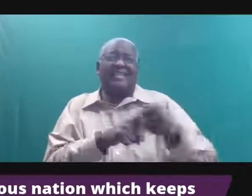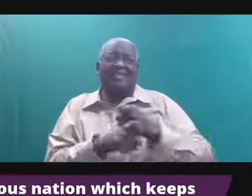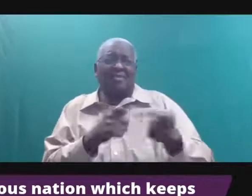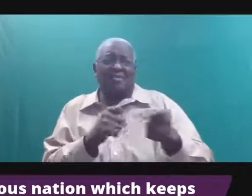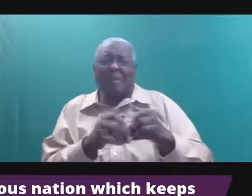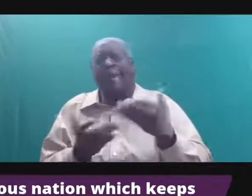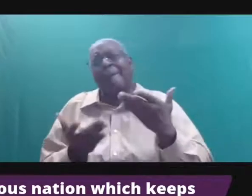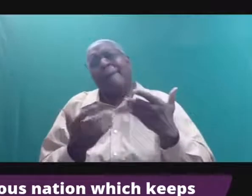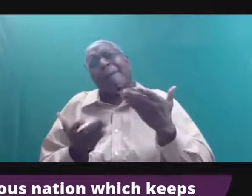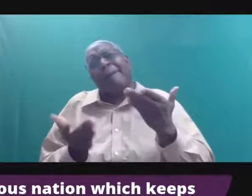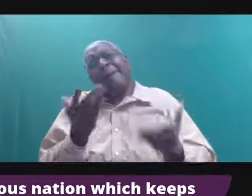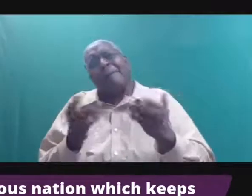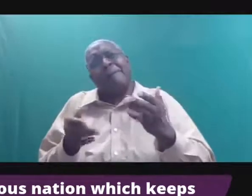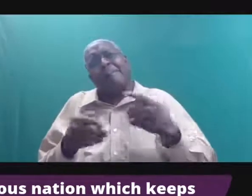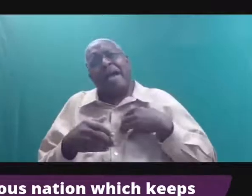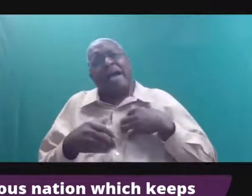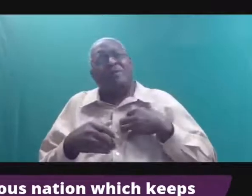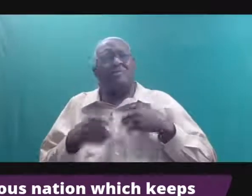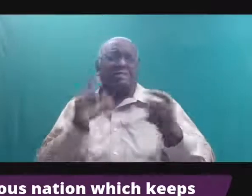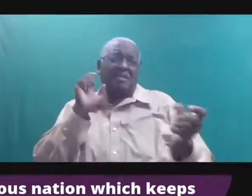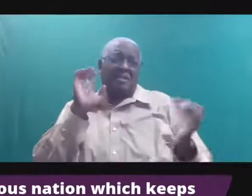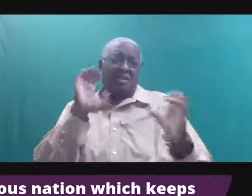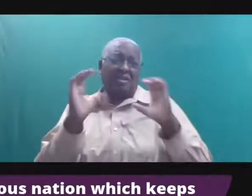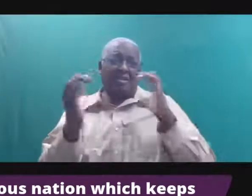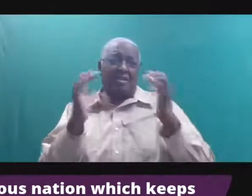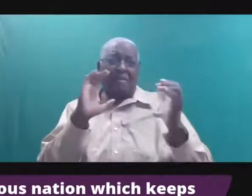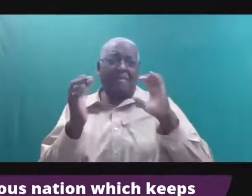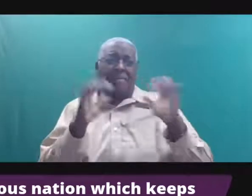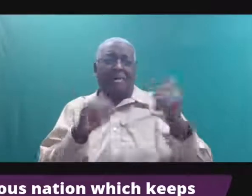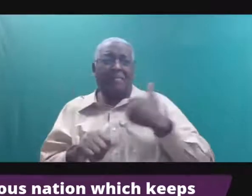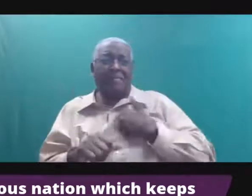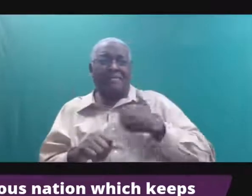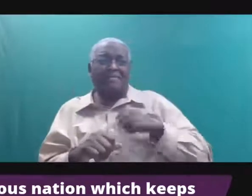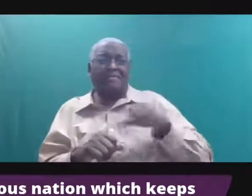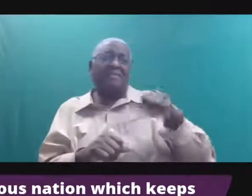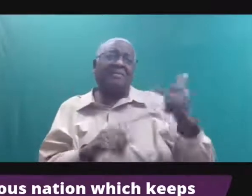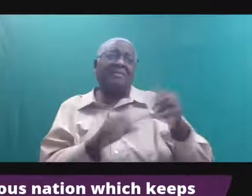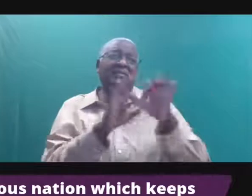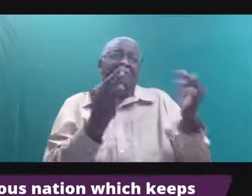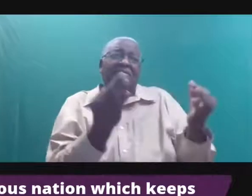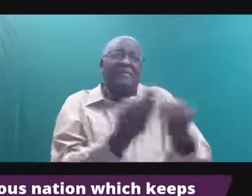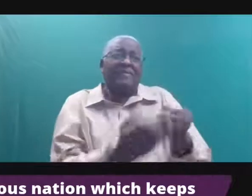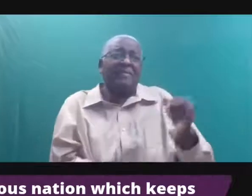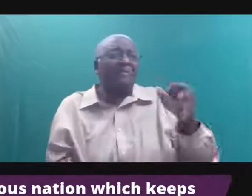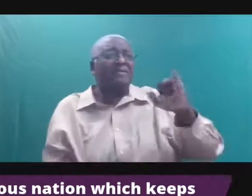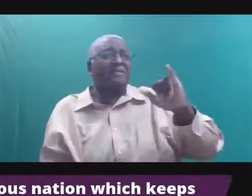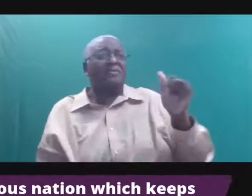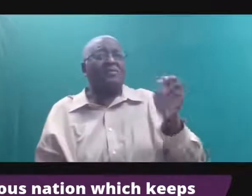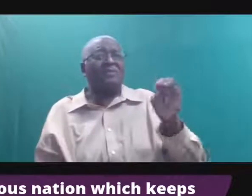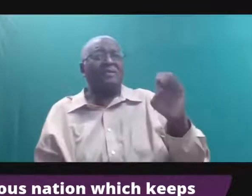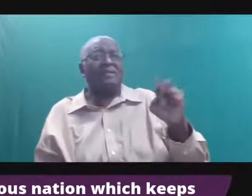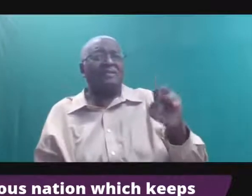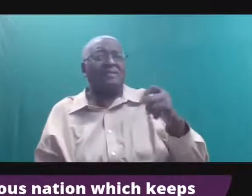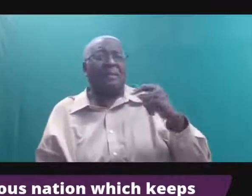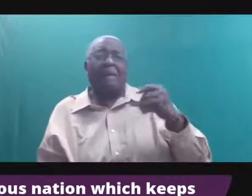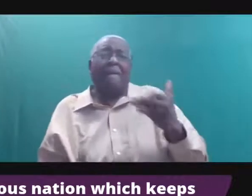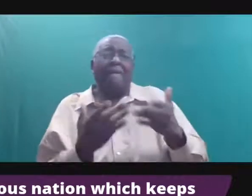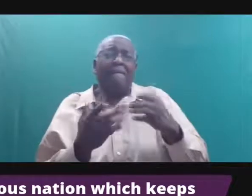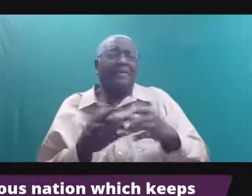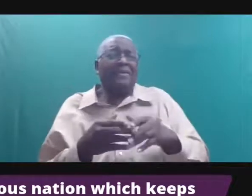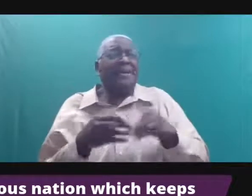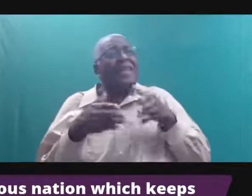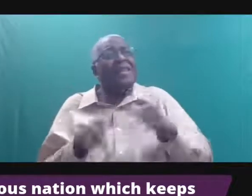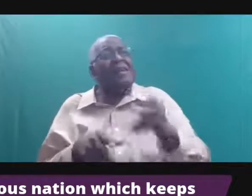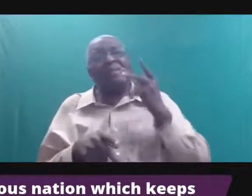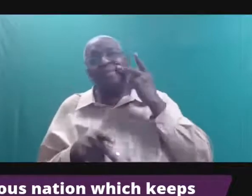comparing myself to the Joneses. Maybe it was me letting their talk kind of intimidate me. Maybe it was me allowing what I saw to